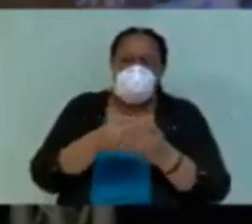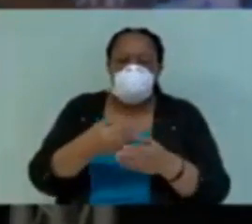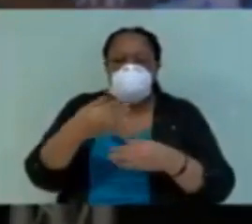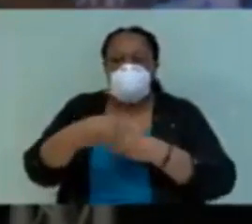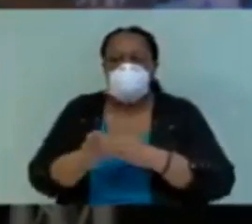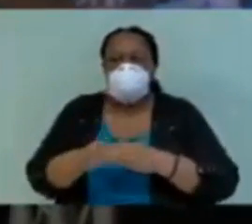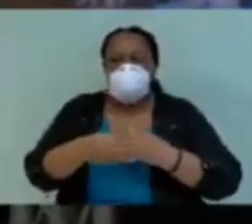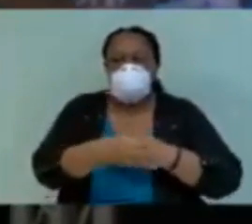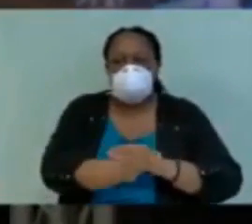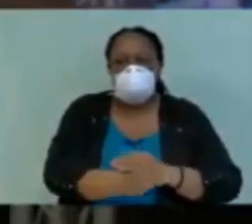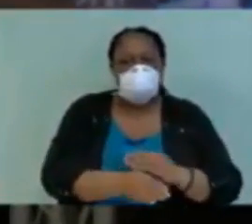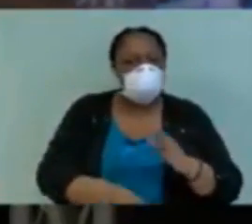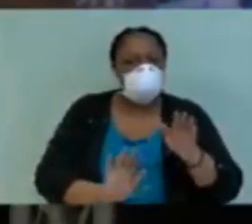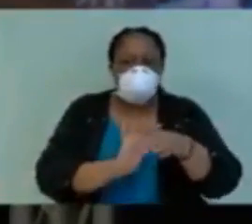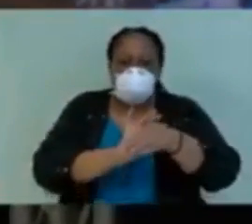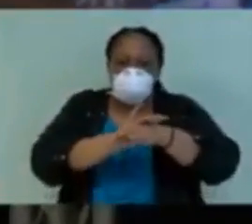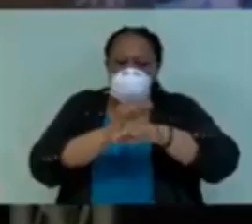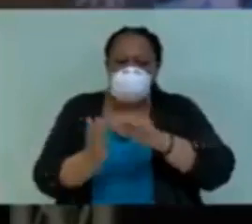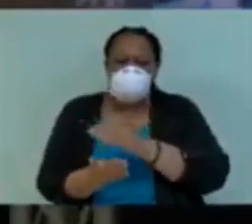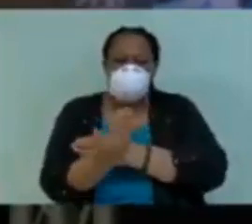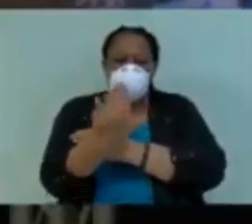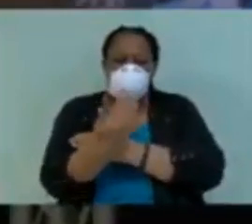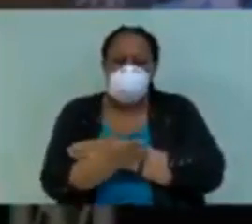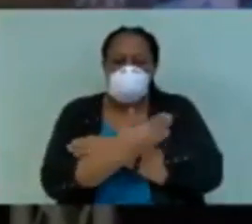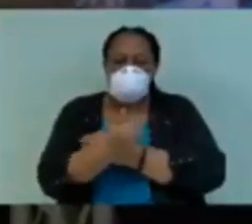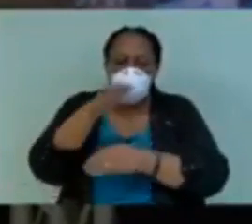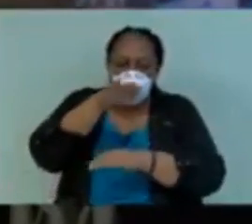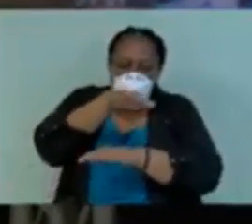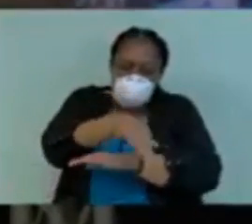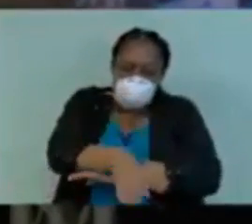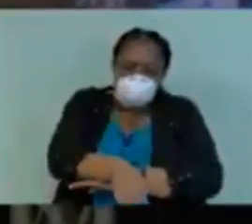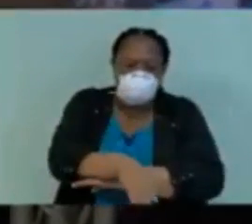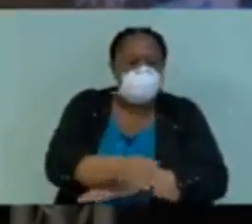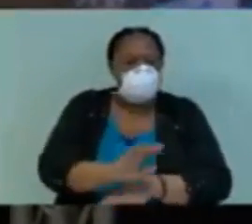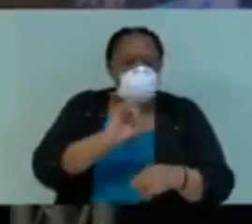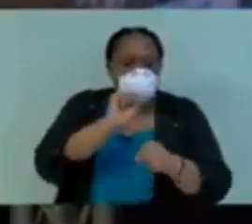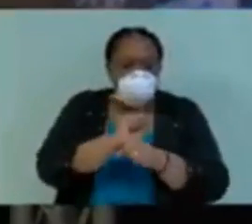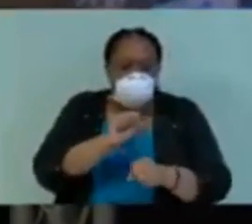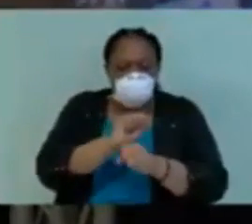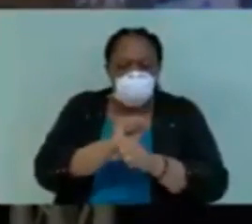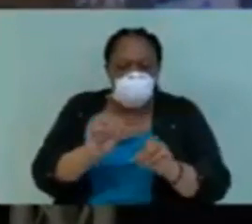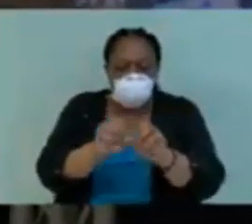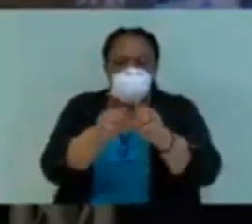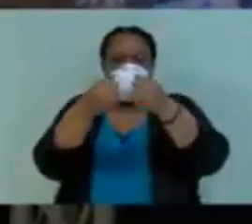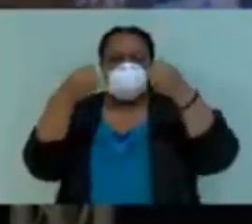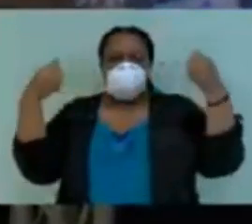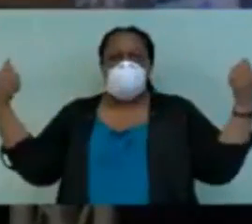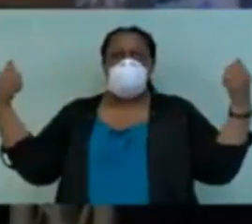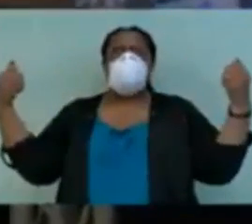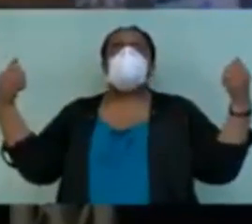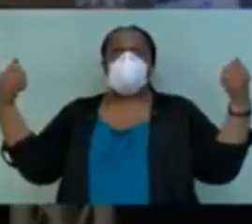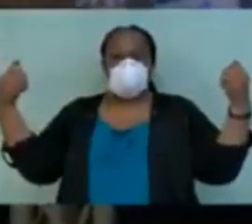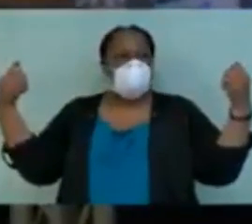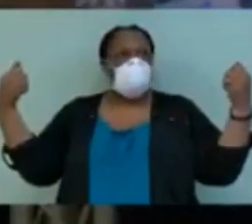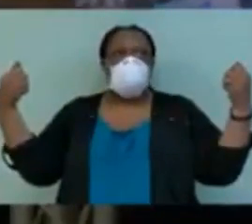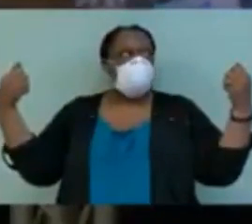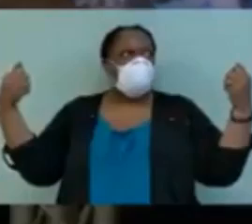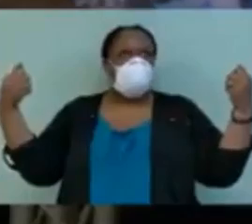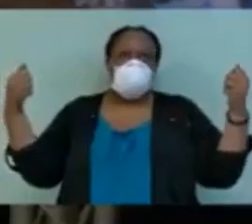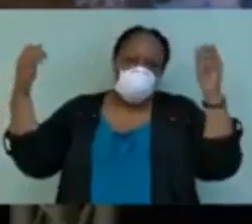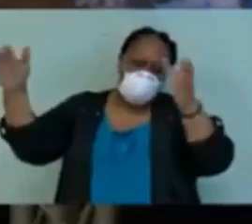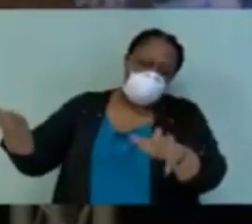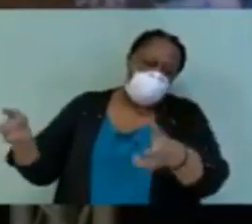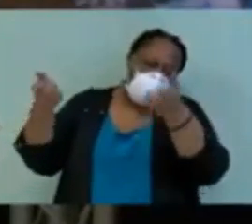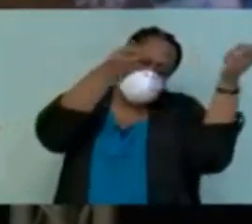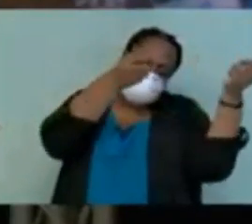the most difficult times, even at the expense of missing out on the panic shopping days. The